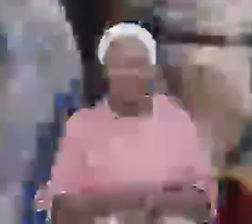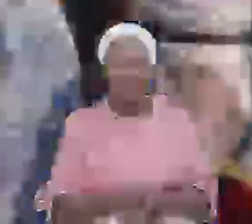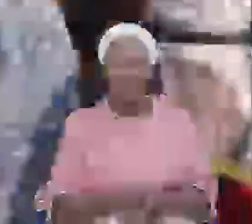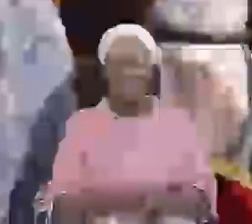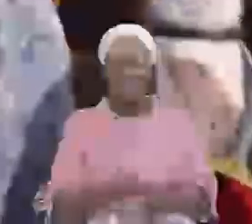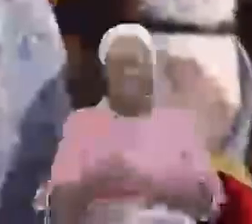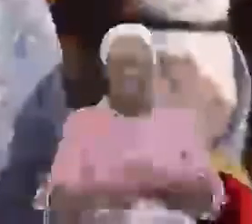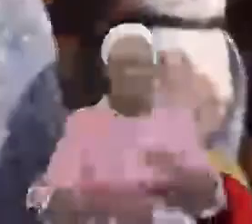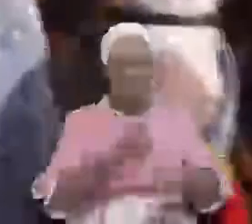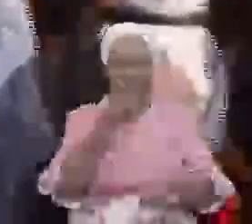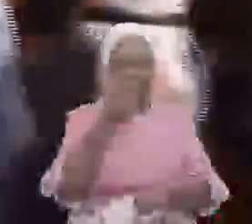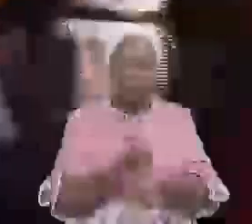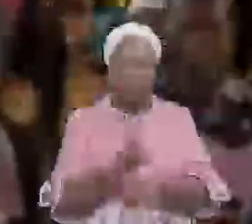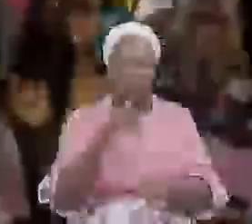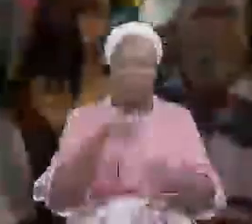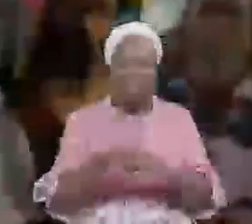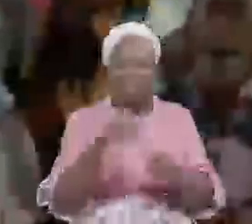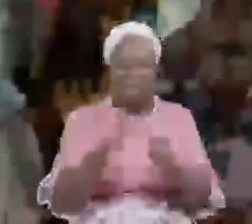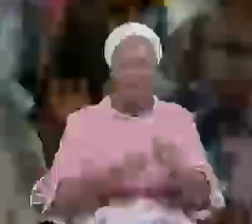Confirmation in every life.